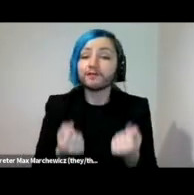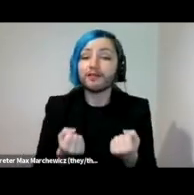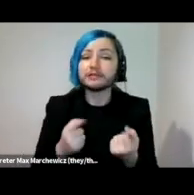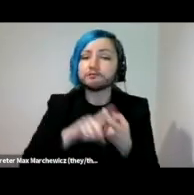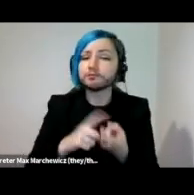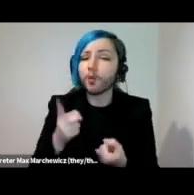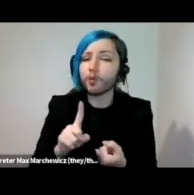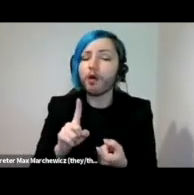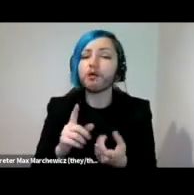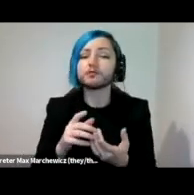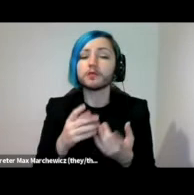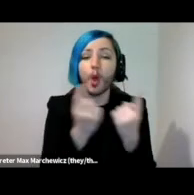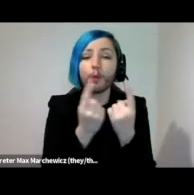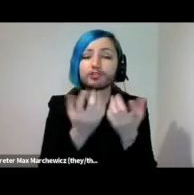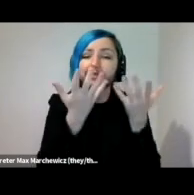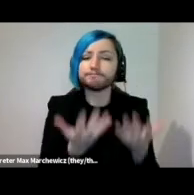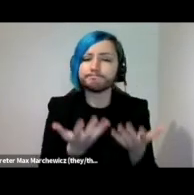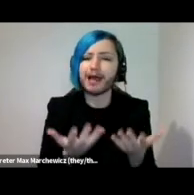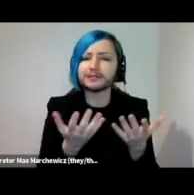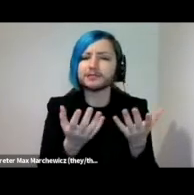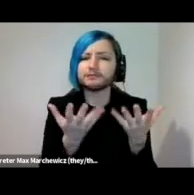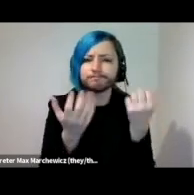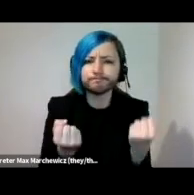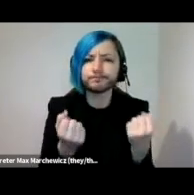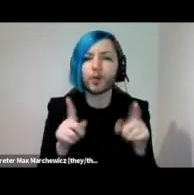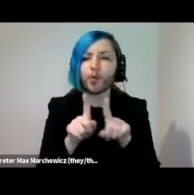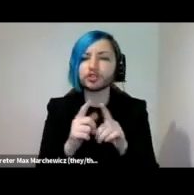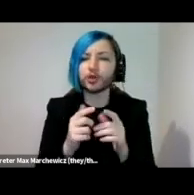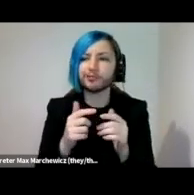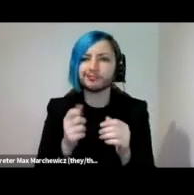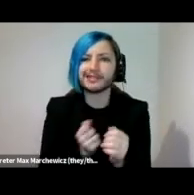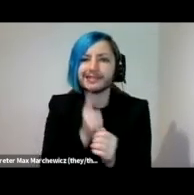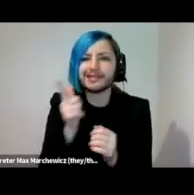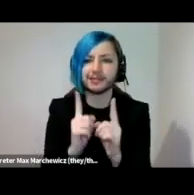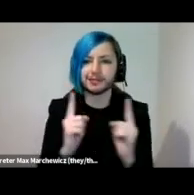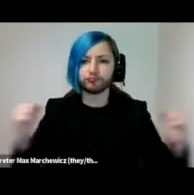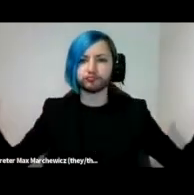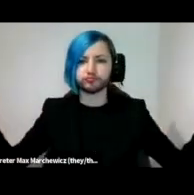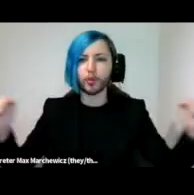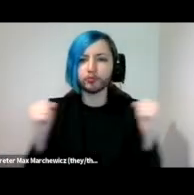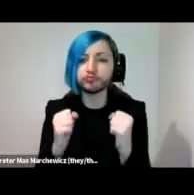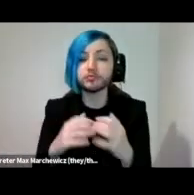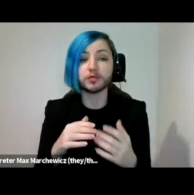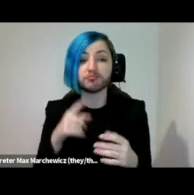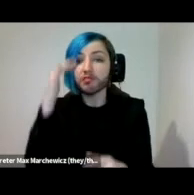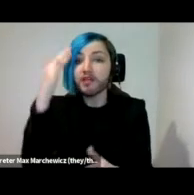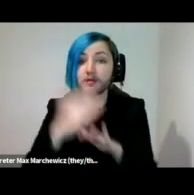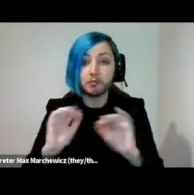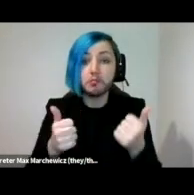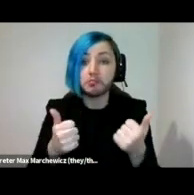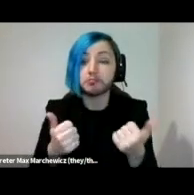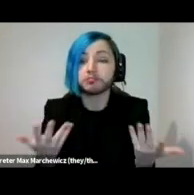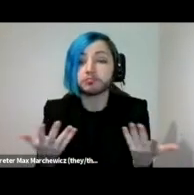the objects and how far apart they are. And that theory works extremely well. It works extremely well